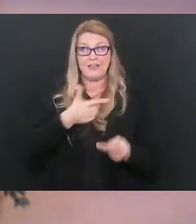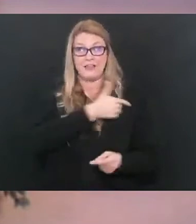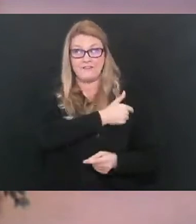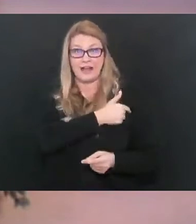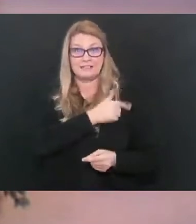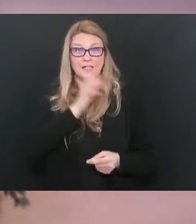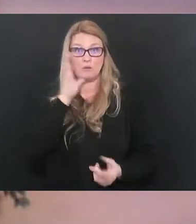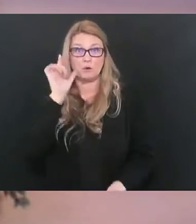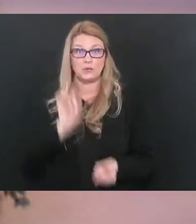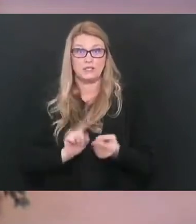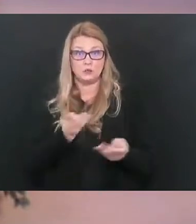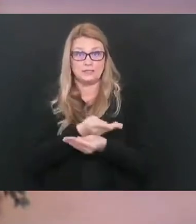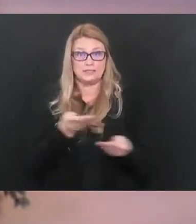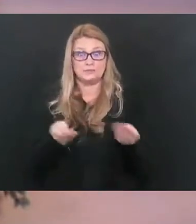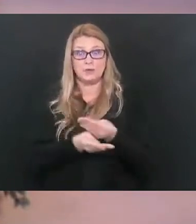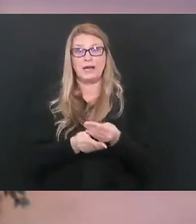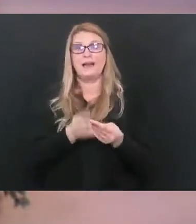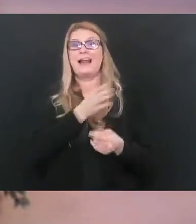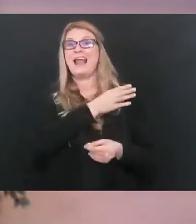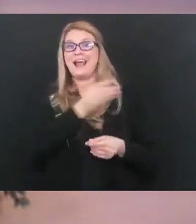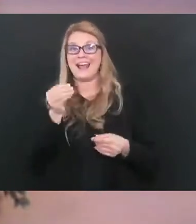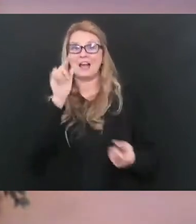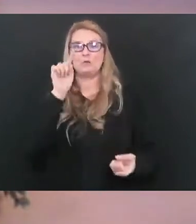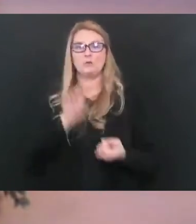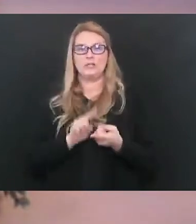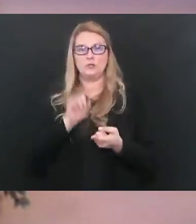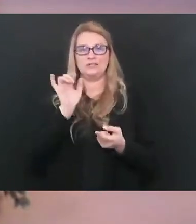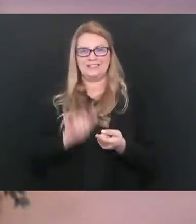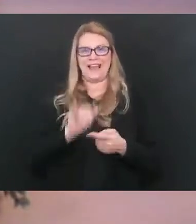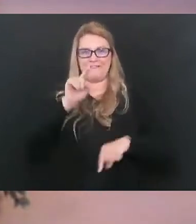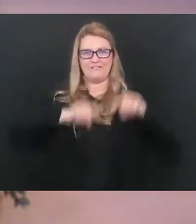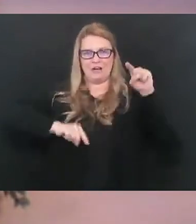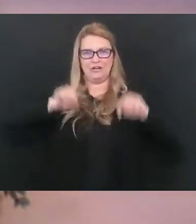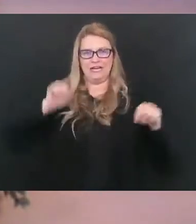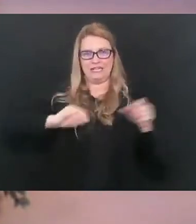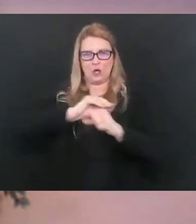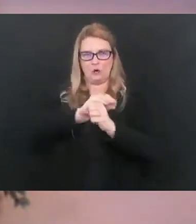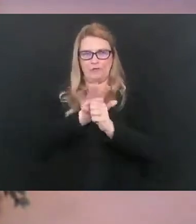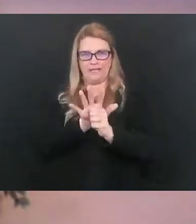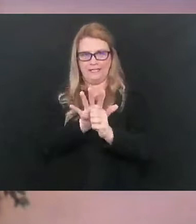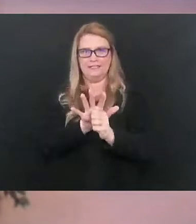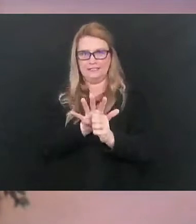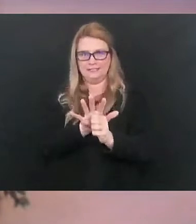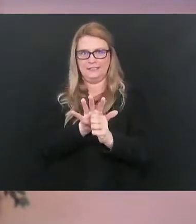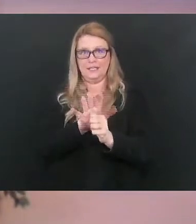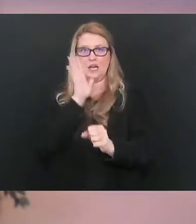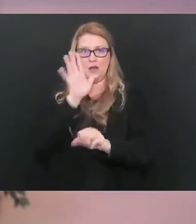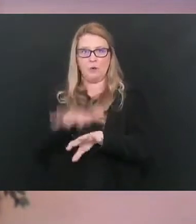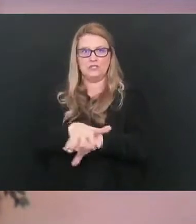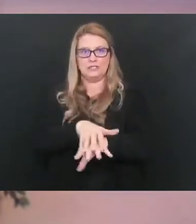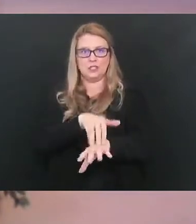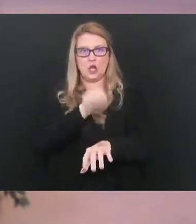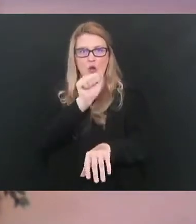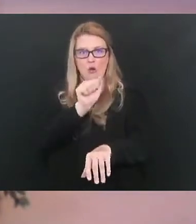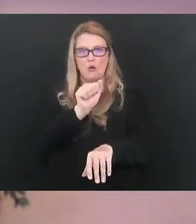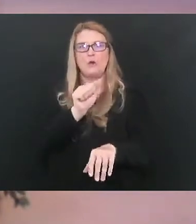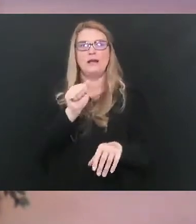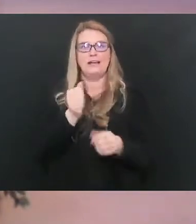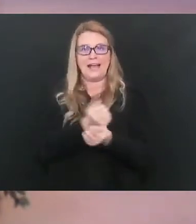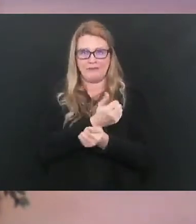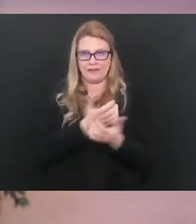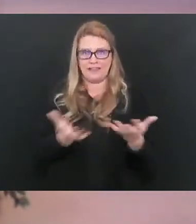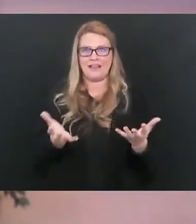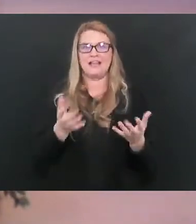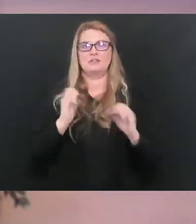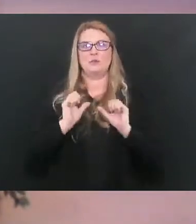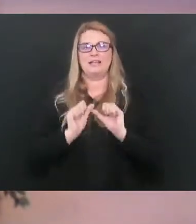reducing spread, but also reducing the variant spread. So we can stop the variants, slow them down, so we can continue to vaccinate